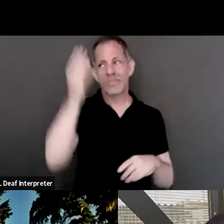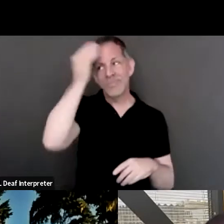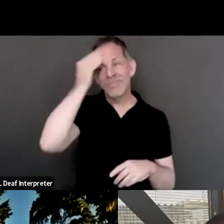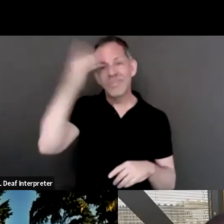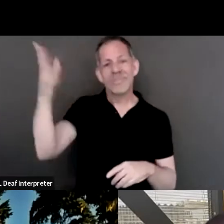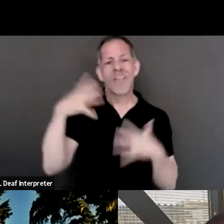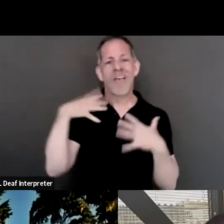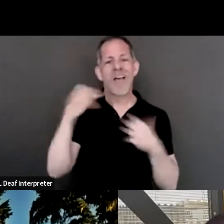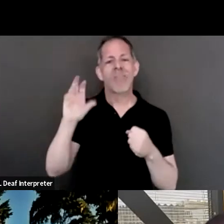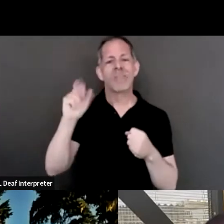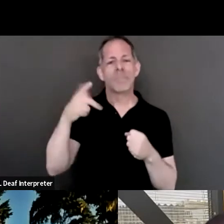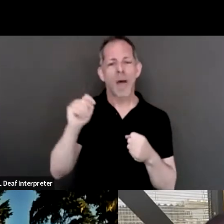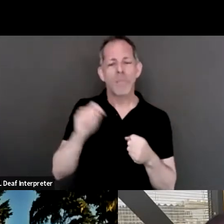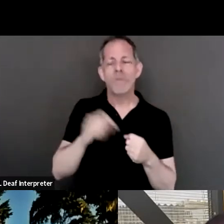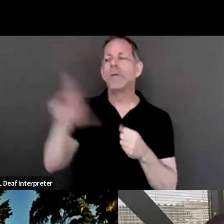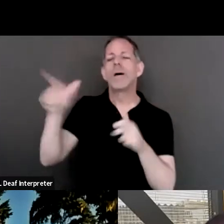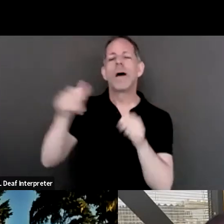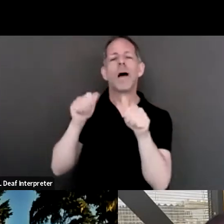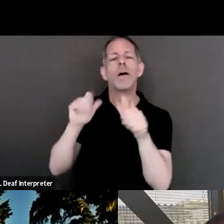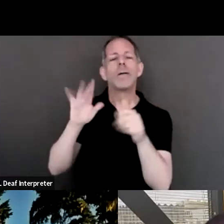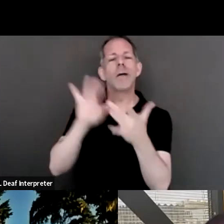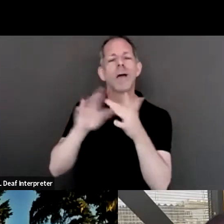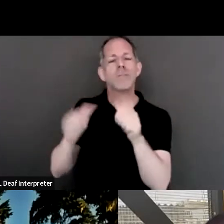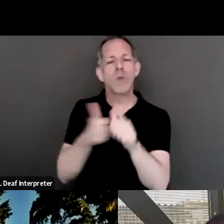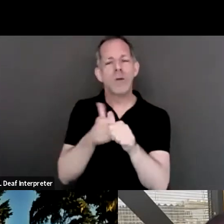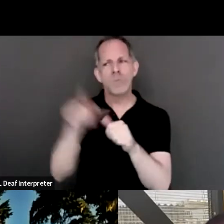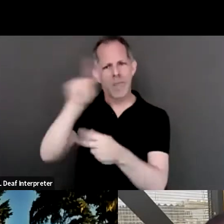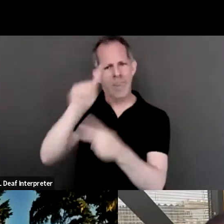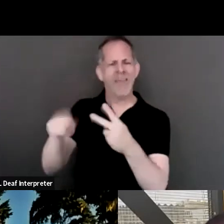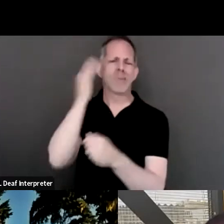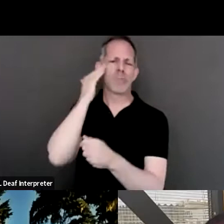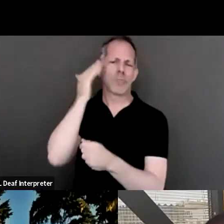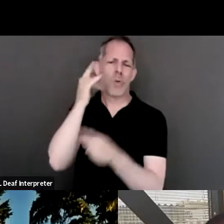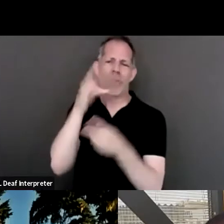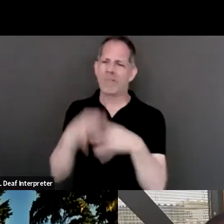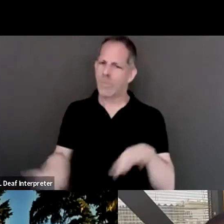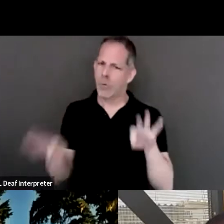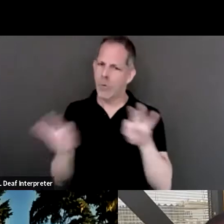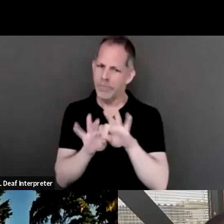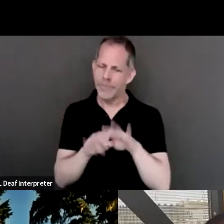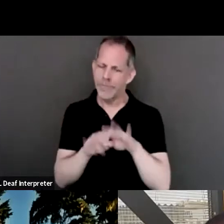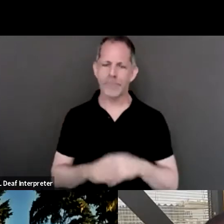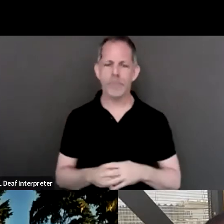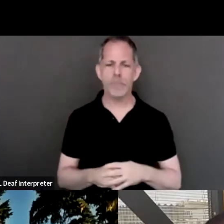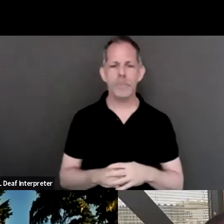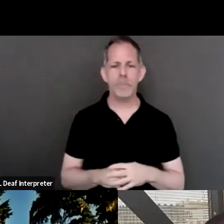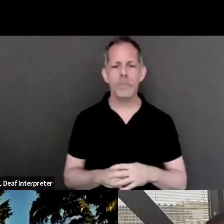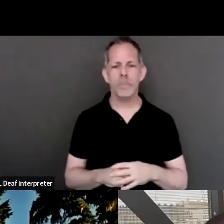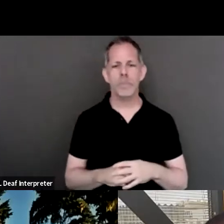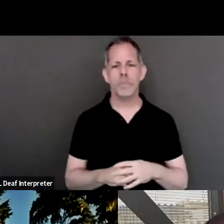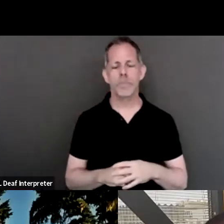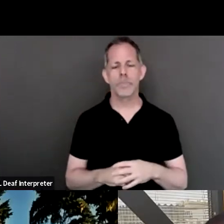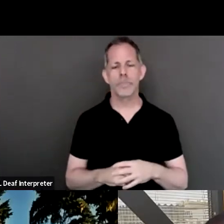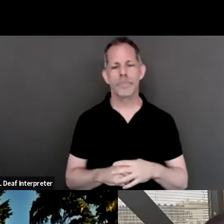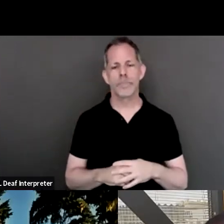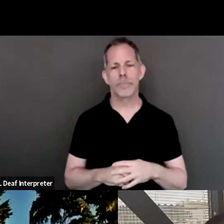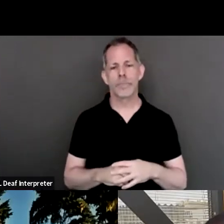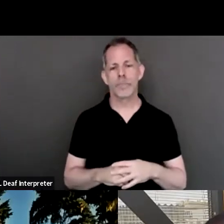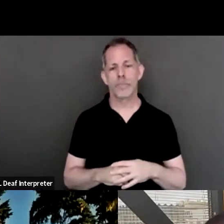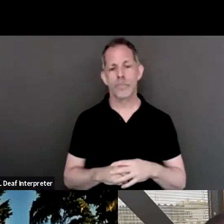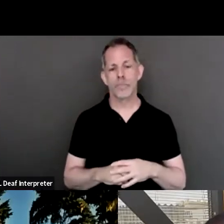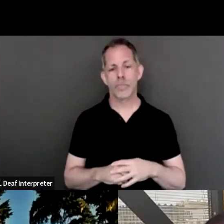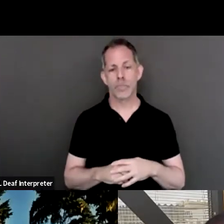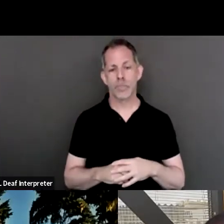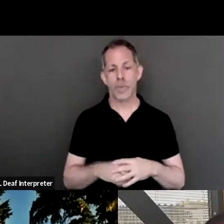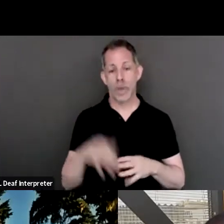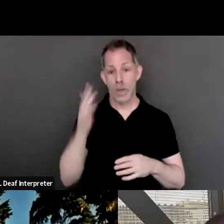key thing. Another reason it's out there, not as much for individual health or sort of micro community health,